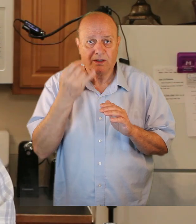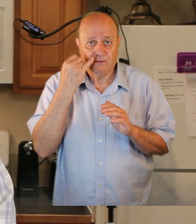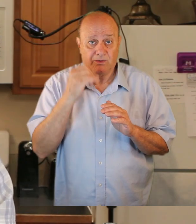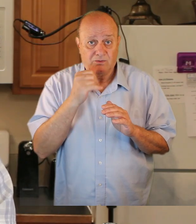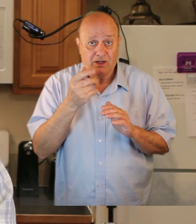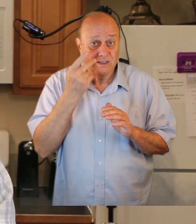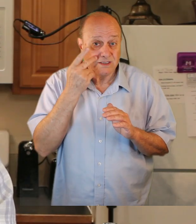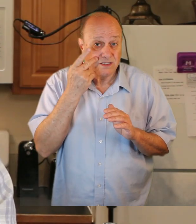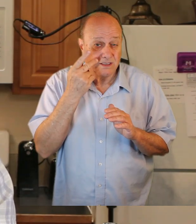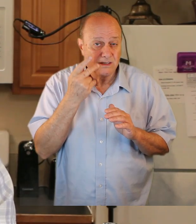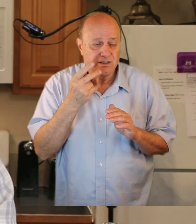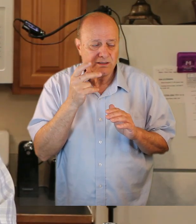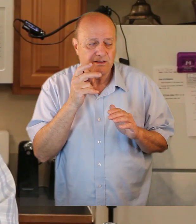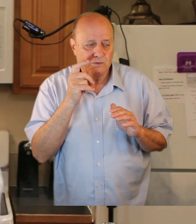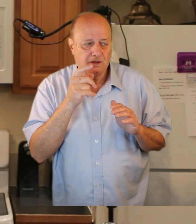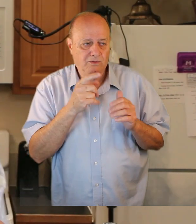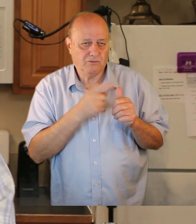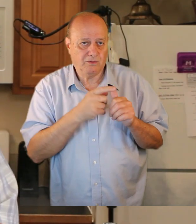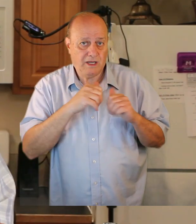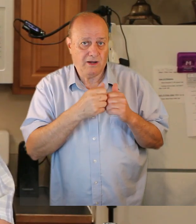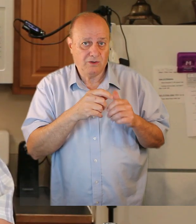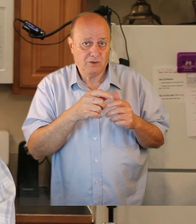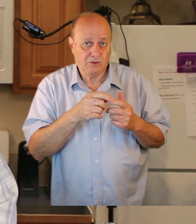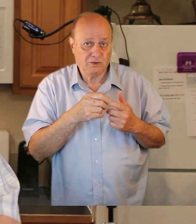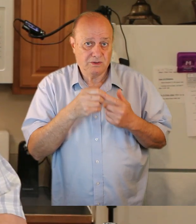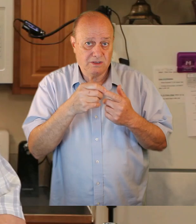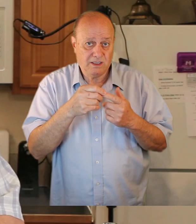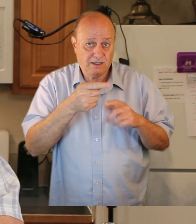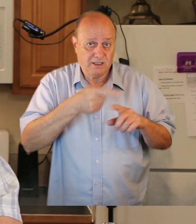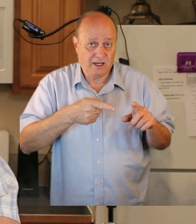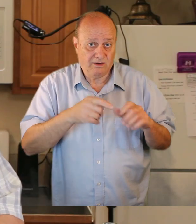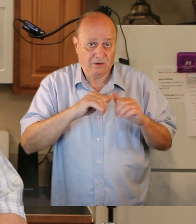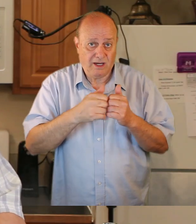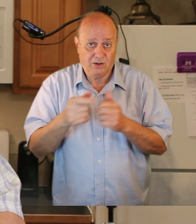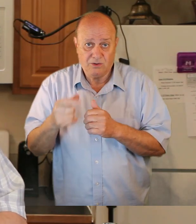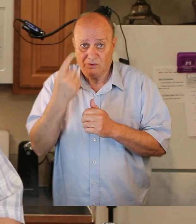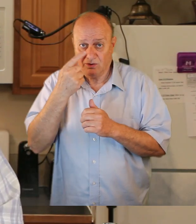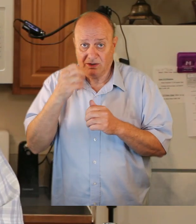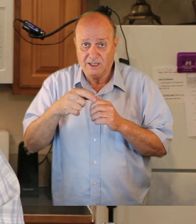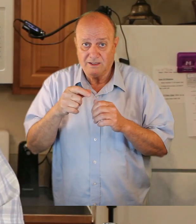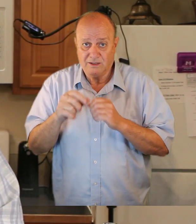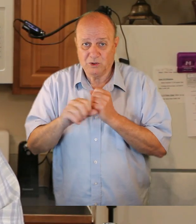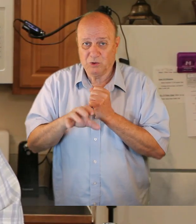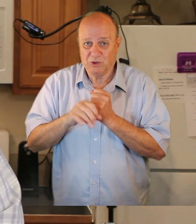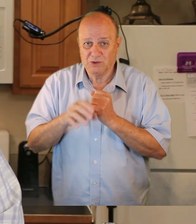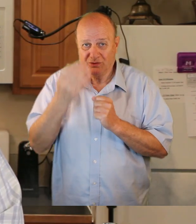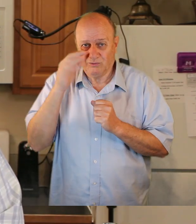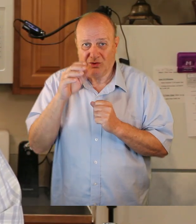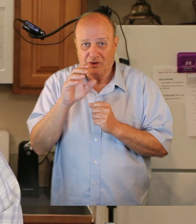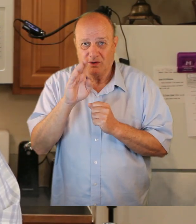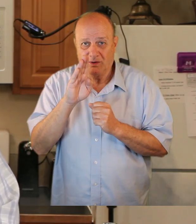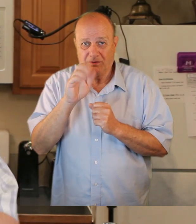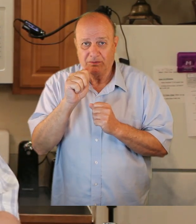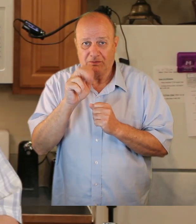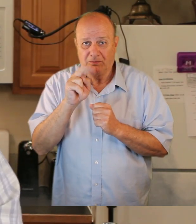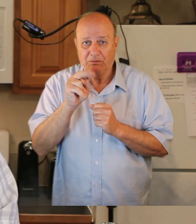tube. If you haven't seen them, it'll take you right from how to select a knife clear to how you can look like you're in a Benihana